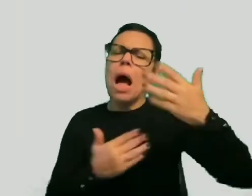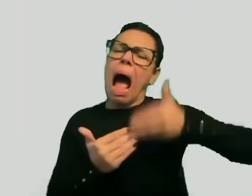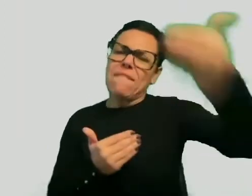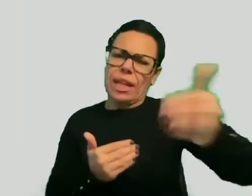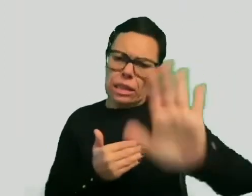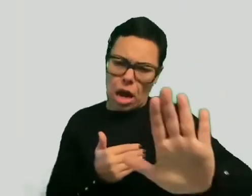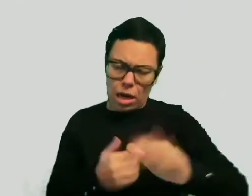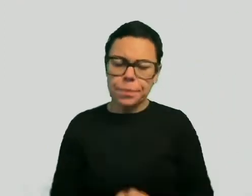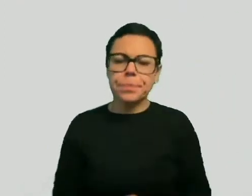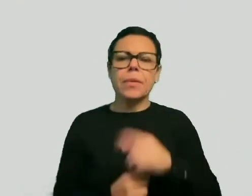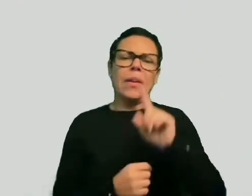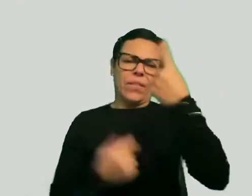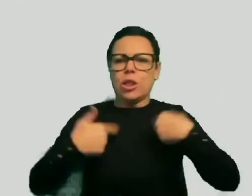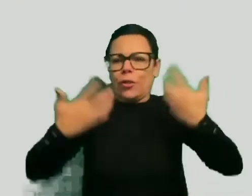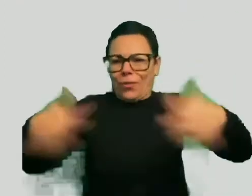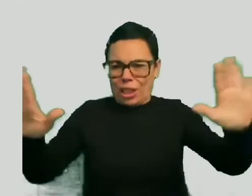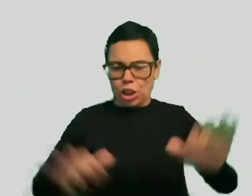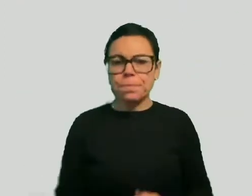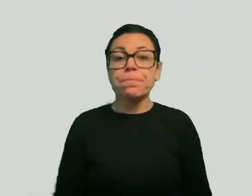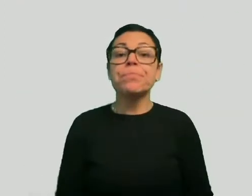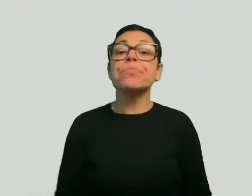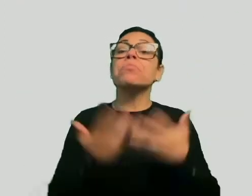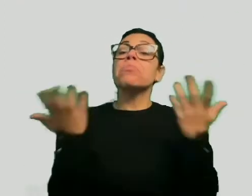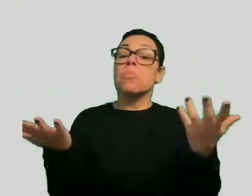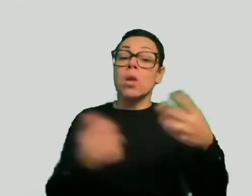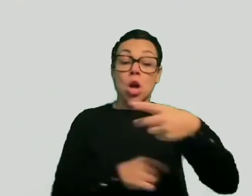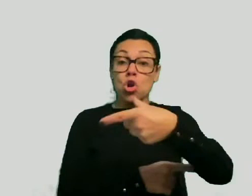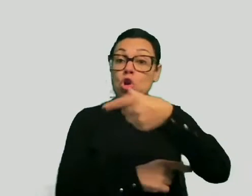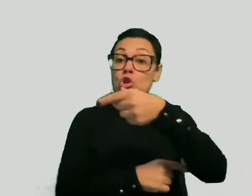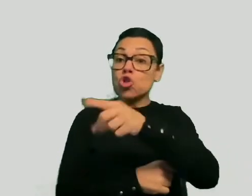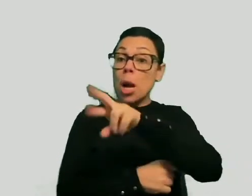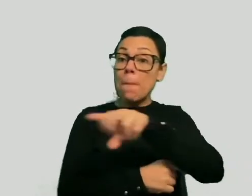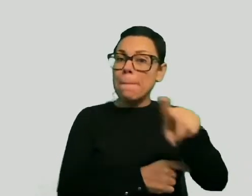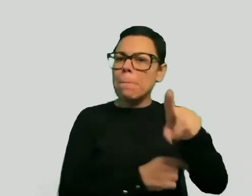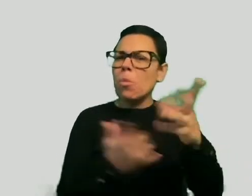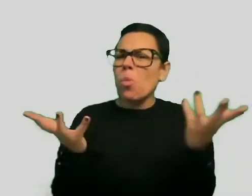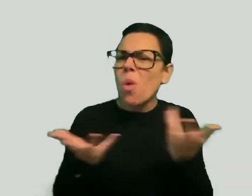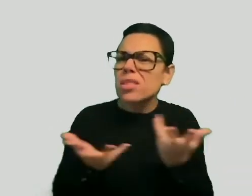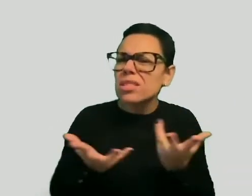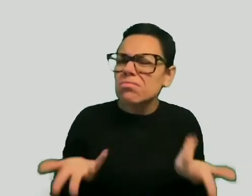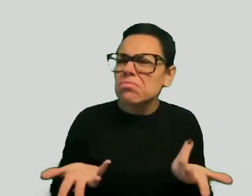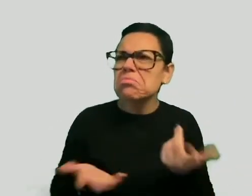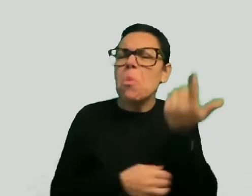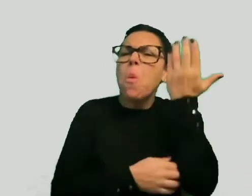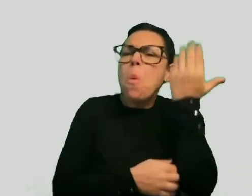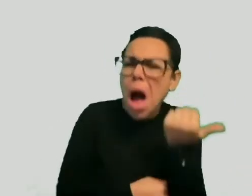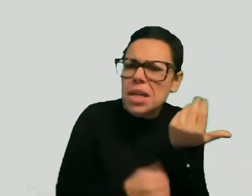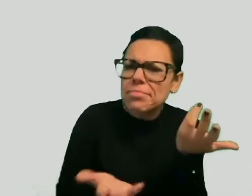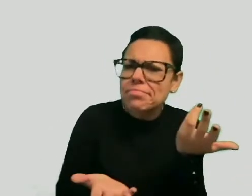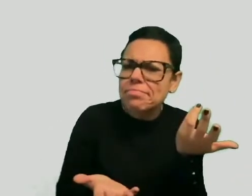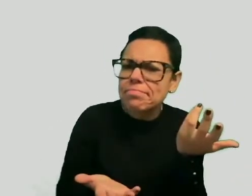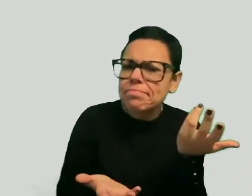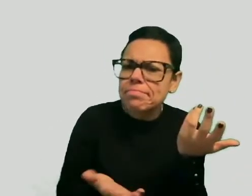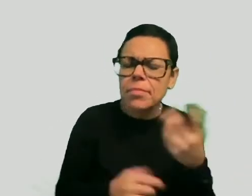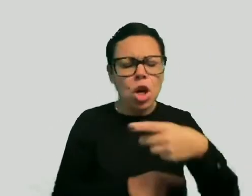Why GRPP? Why gender-responsive public procurement? Well, GRPP can help us